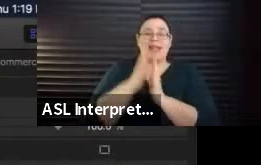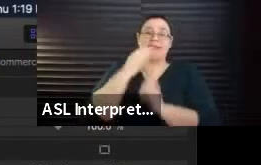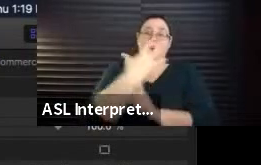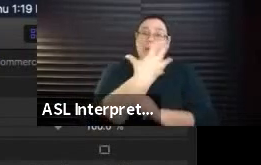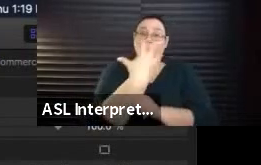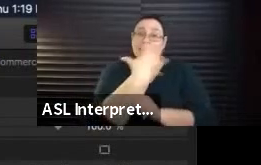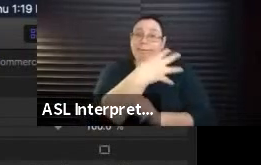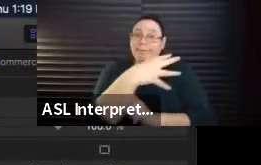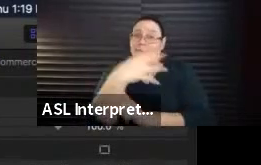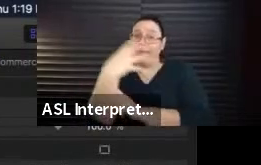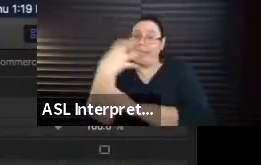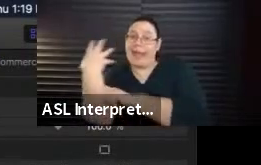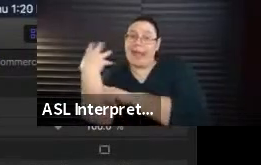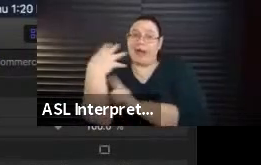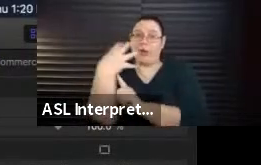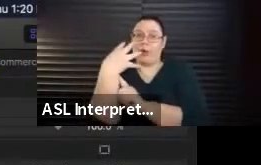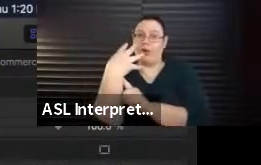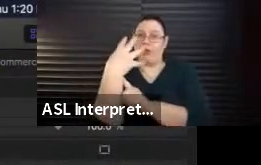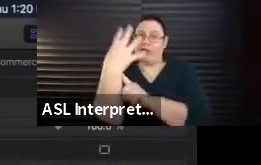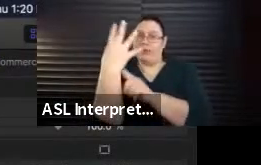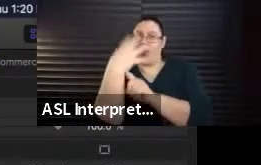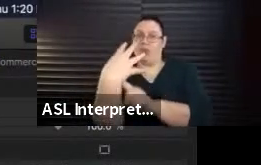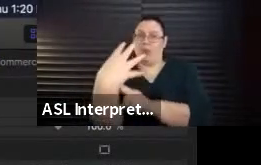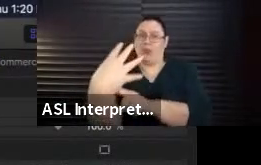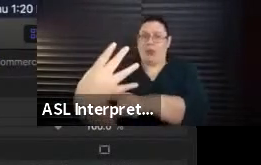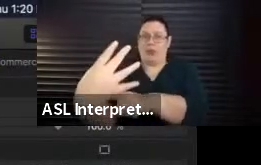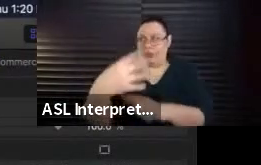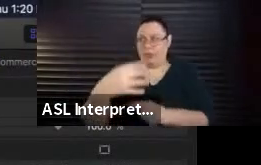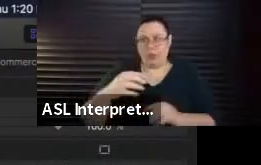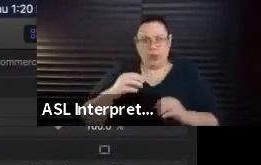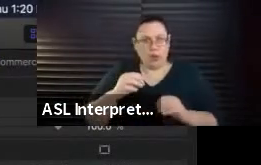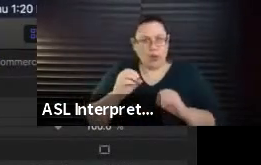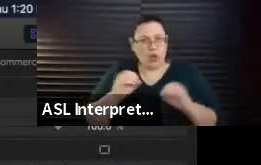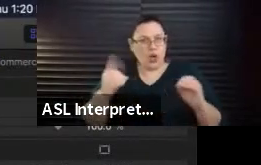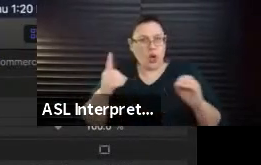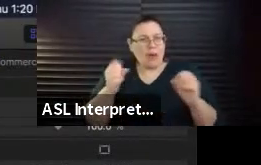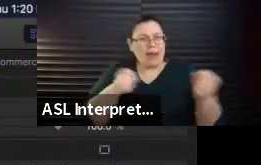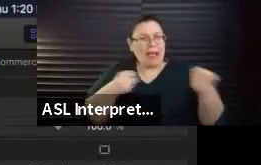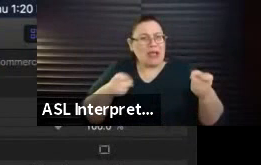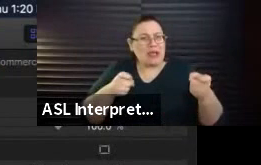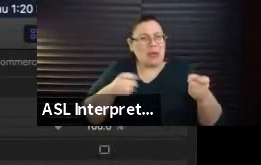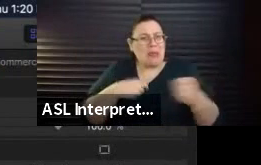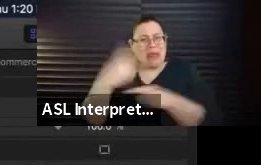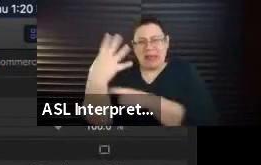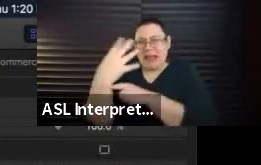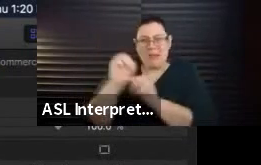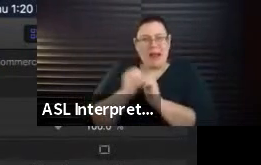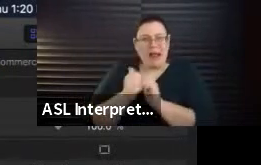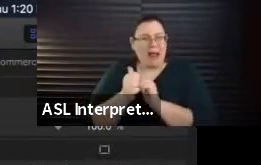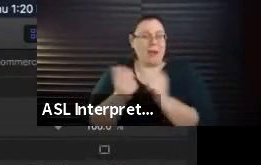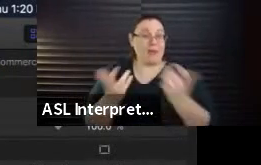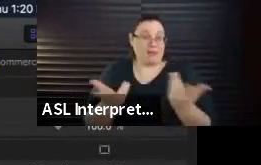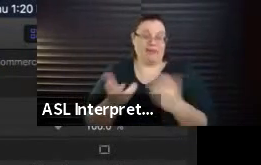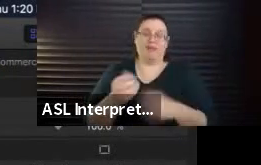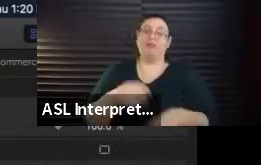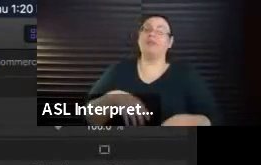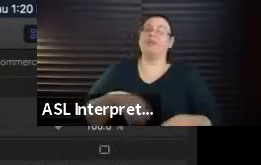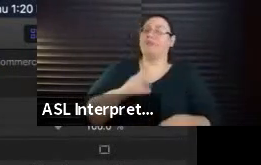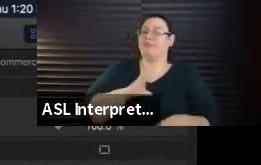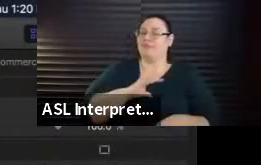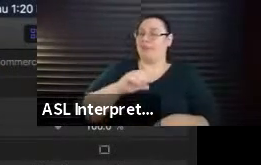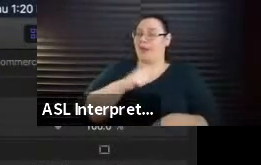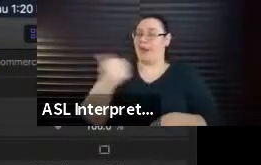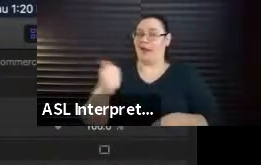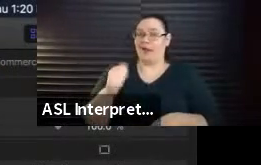zoom out and you don't have anyone there to operate your camera, it can be really frustrating and challenging. So I'm going to show you a really other neat little trick that